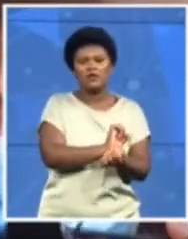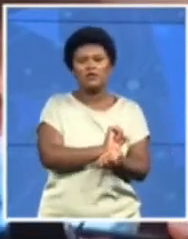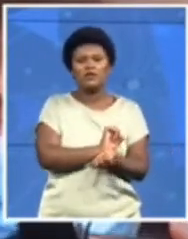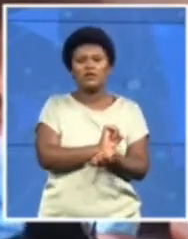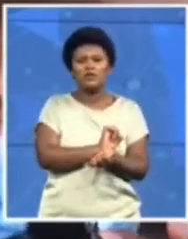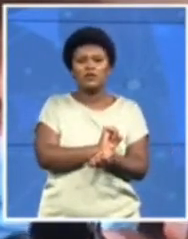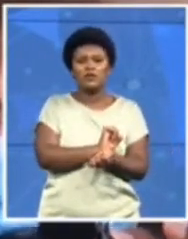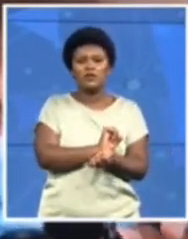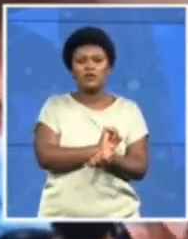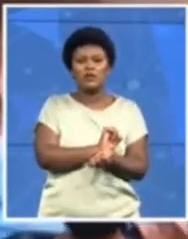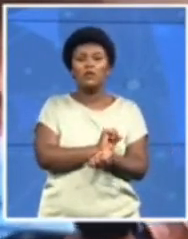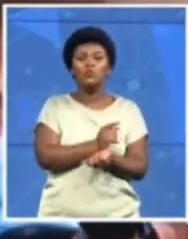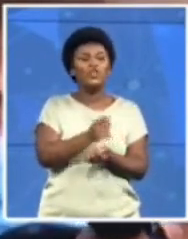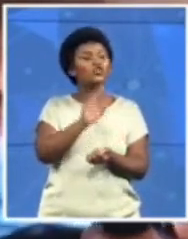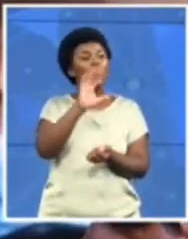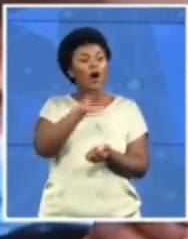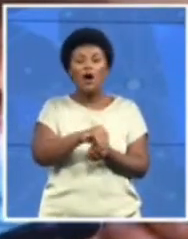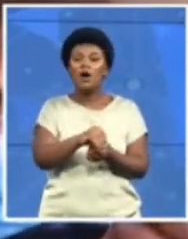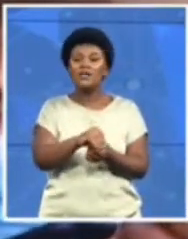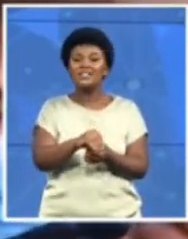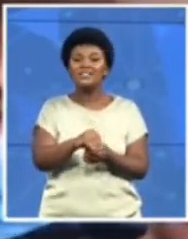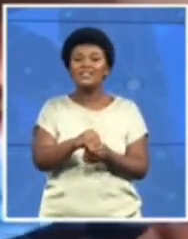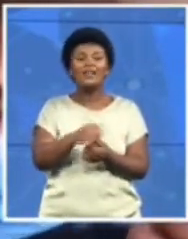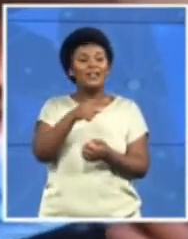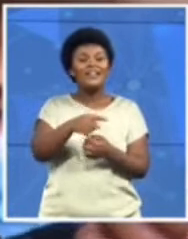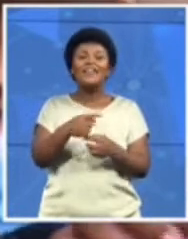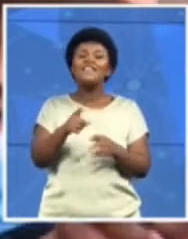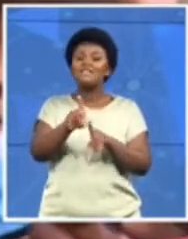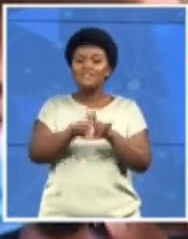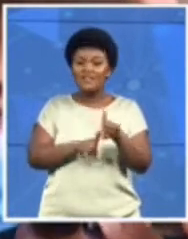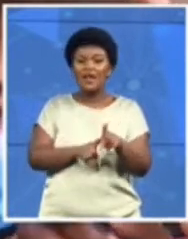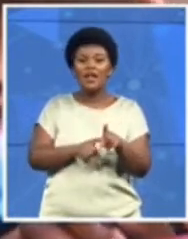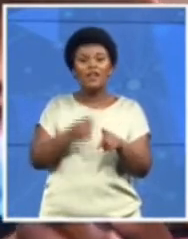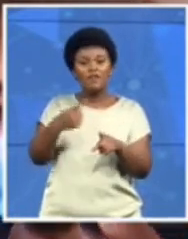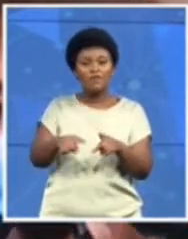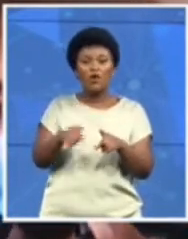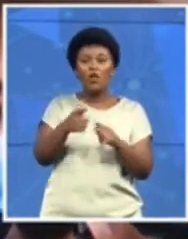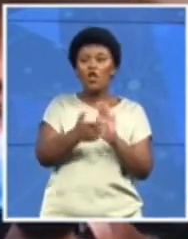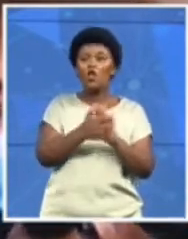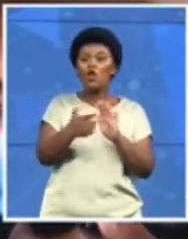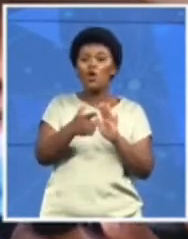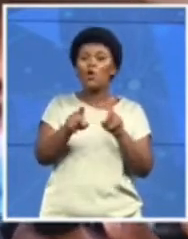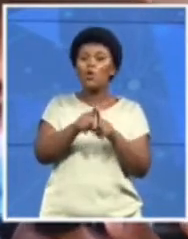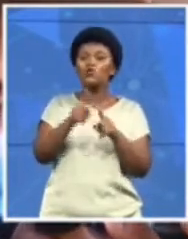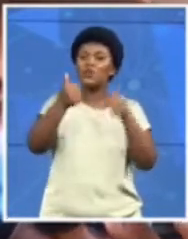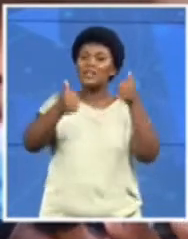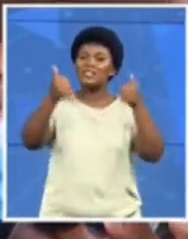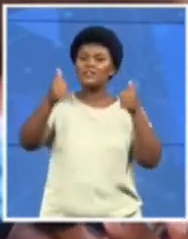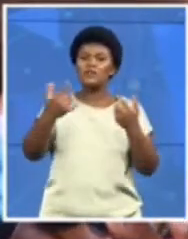these are the failures of legislature and the executive. One would ask a question, why would now